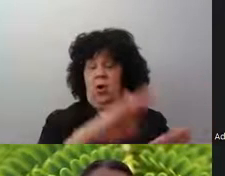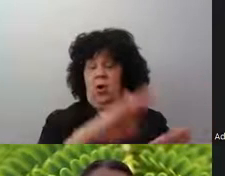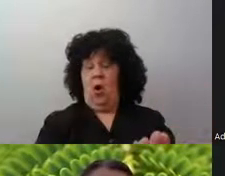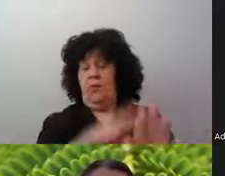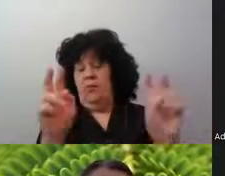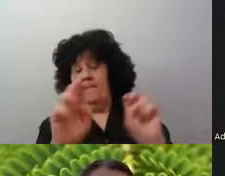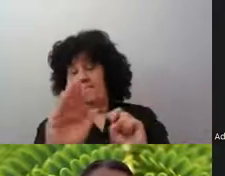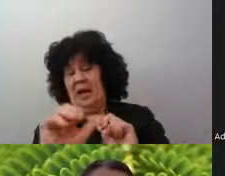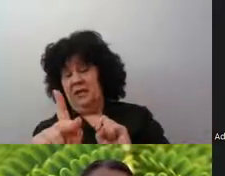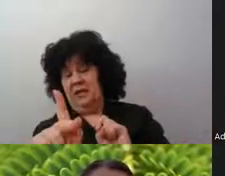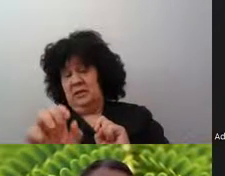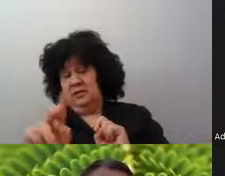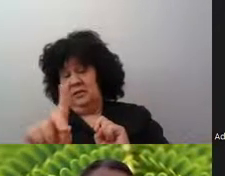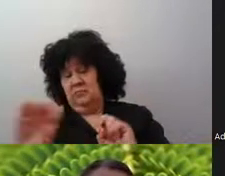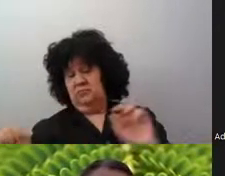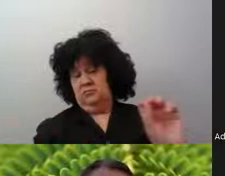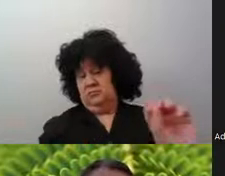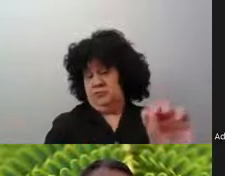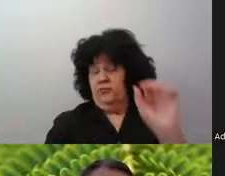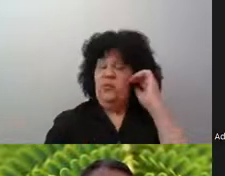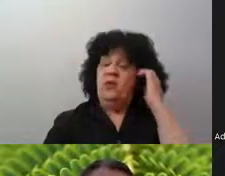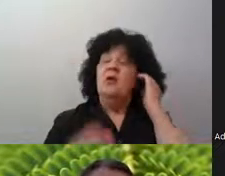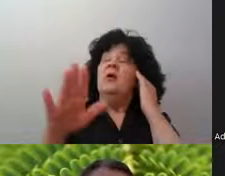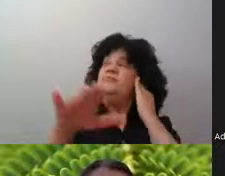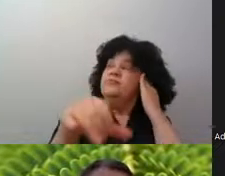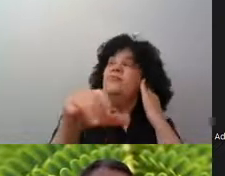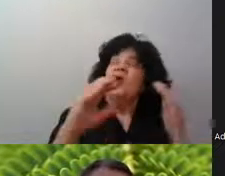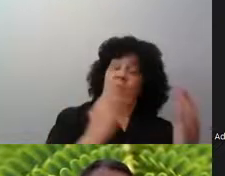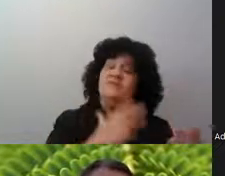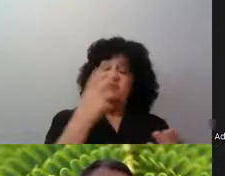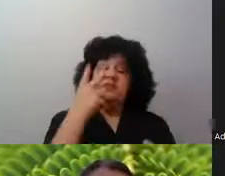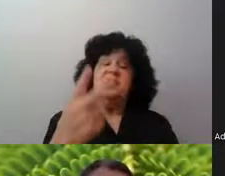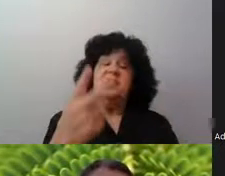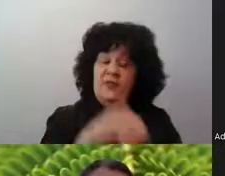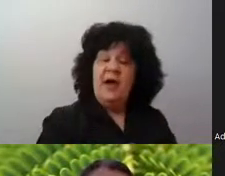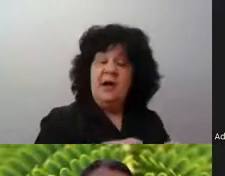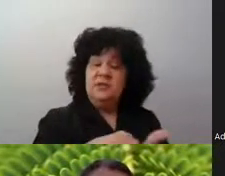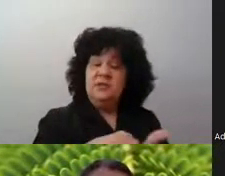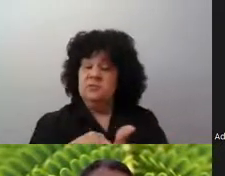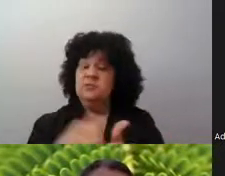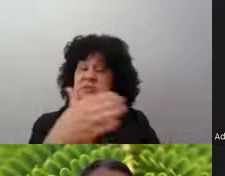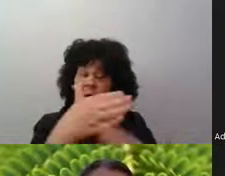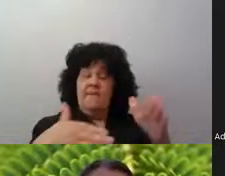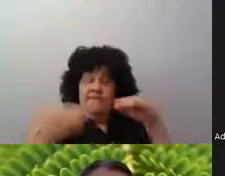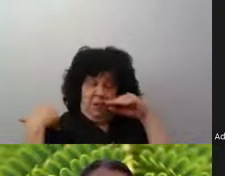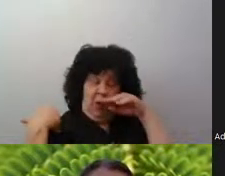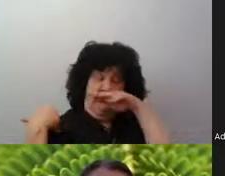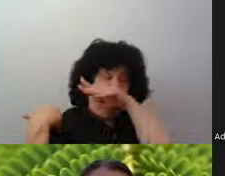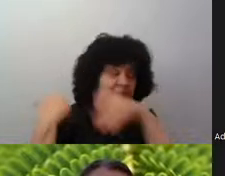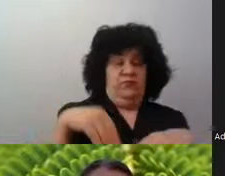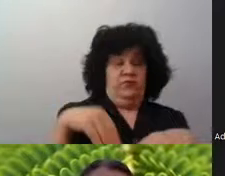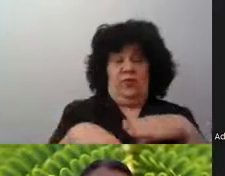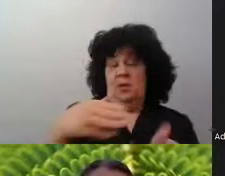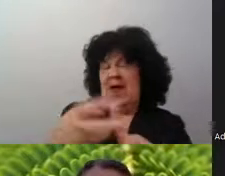there? Yeah, we've certainly seen that in certain acquisitions. There's not a lot of standards on